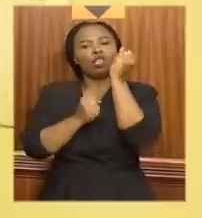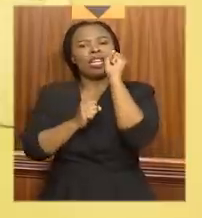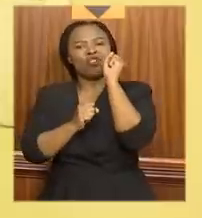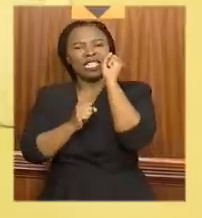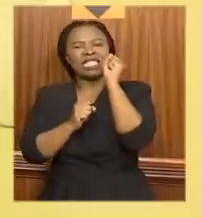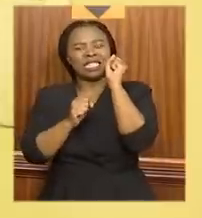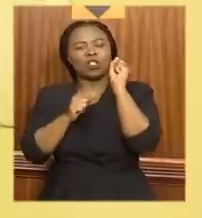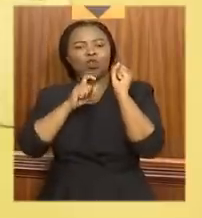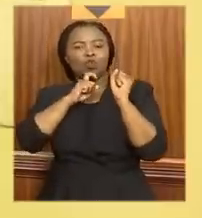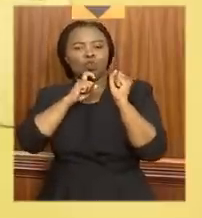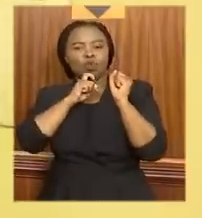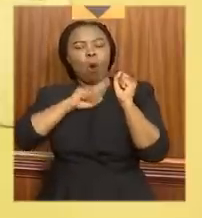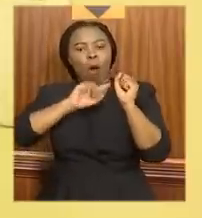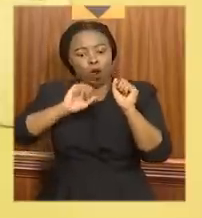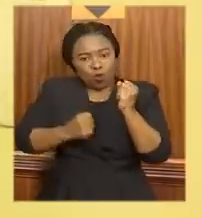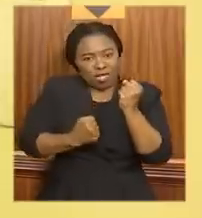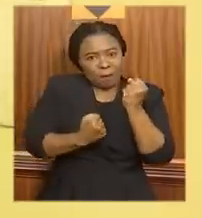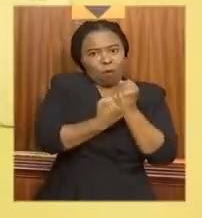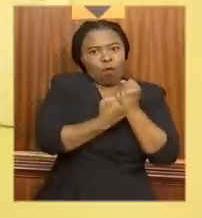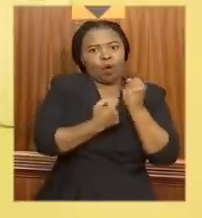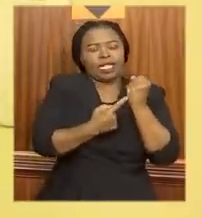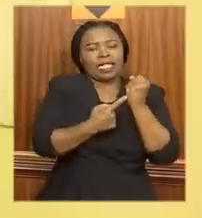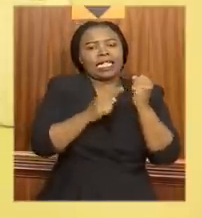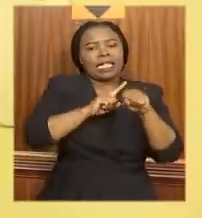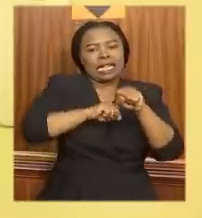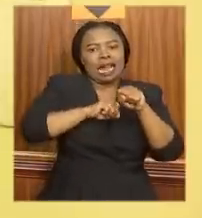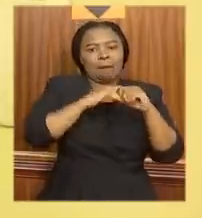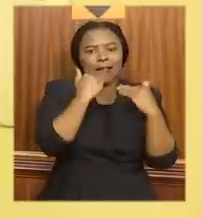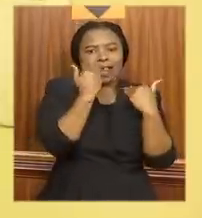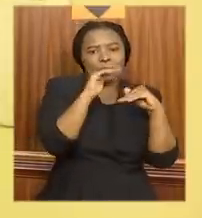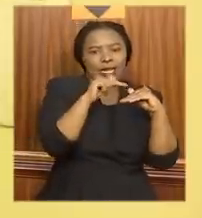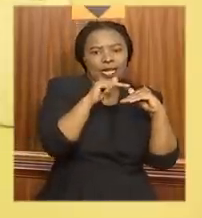generation capacity for a limited period.